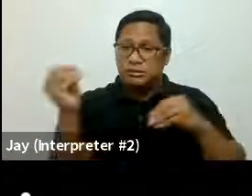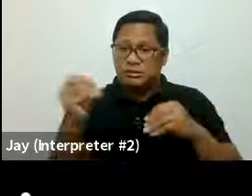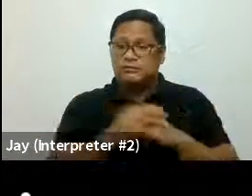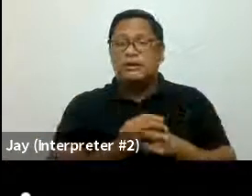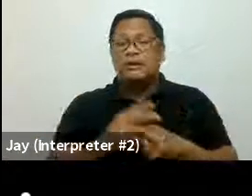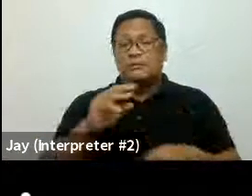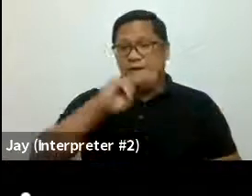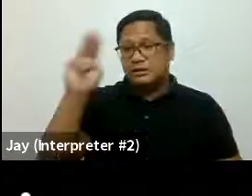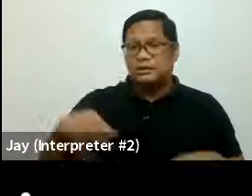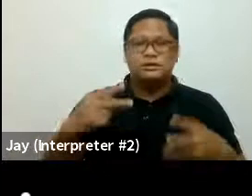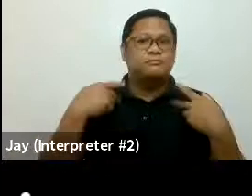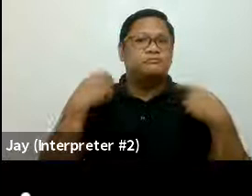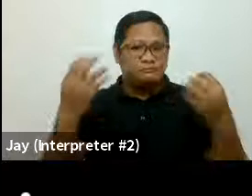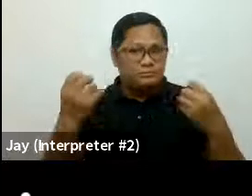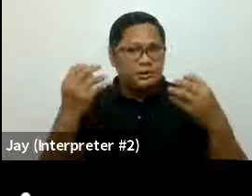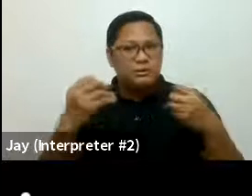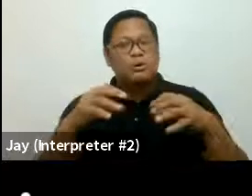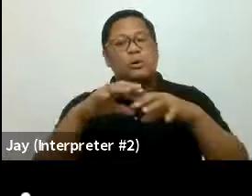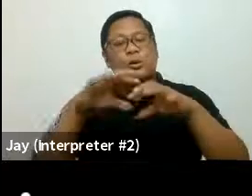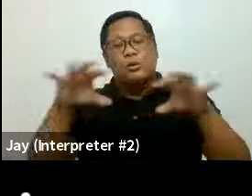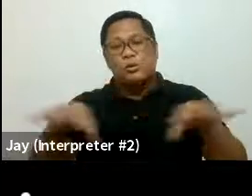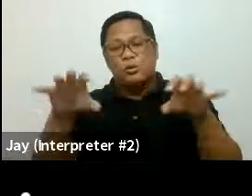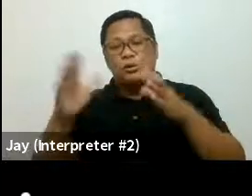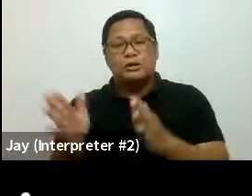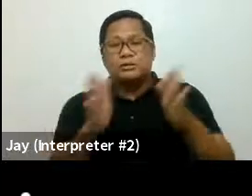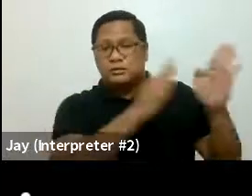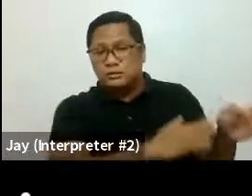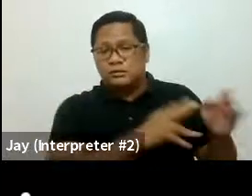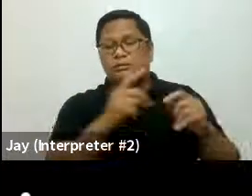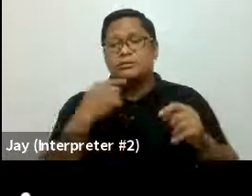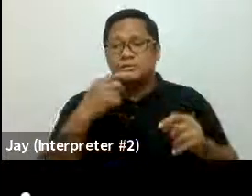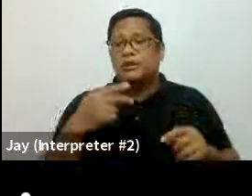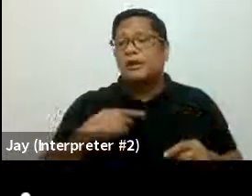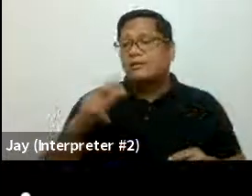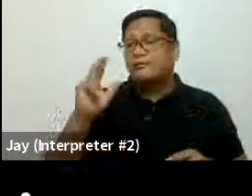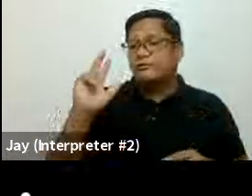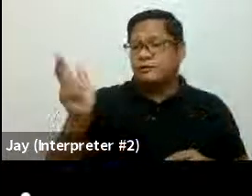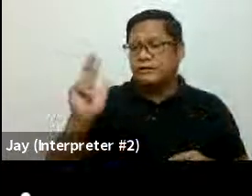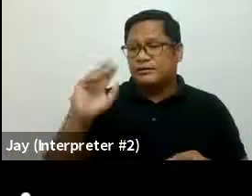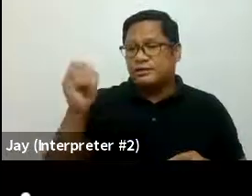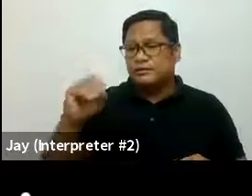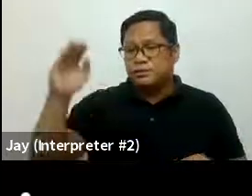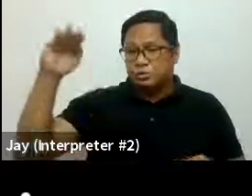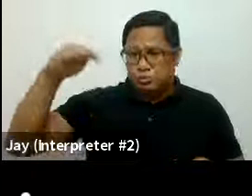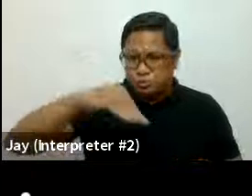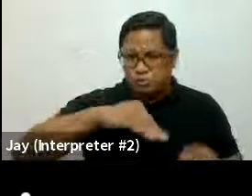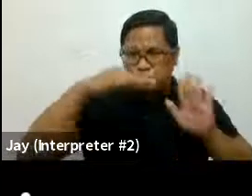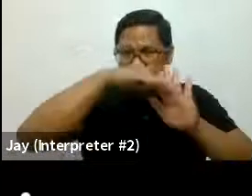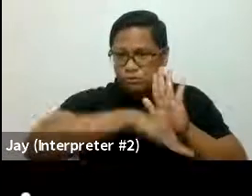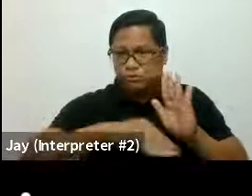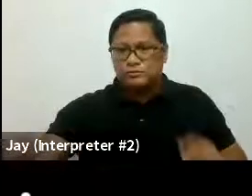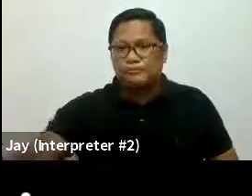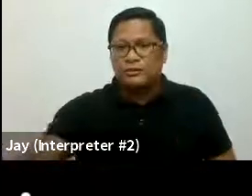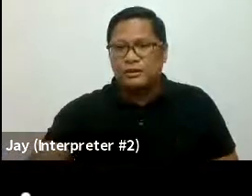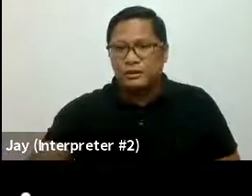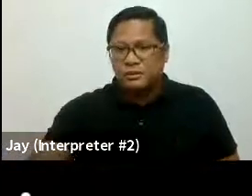most displaced workers. The Philippine Stock Exchange index dropped by 32% year to date,